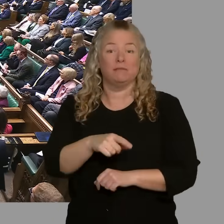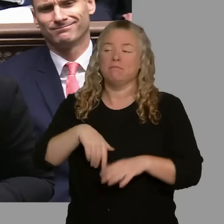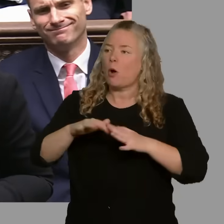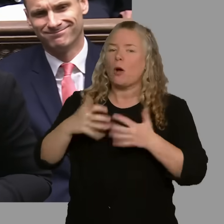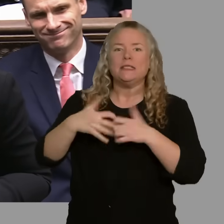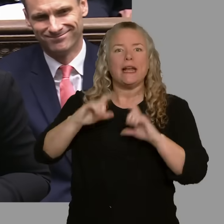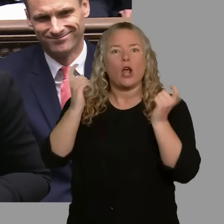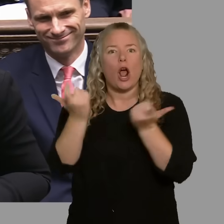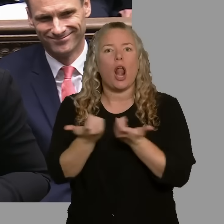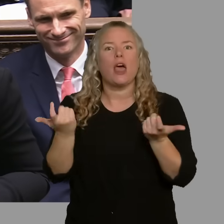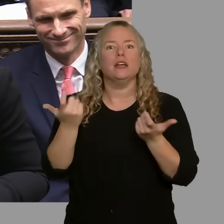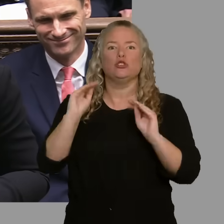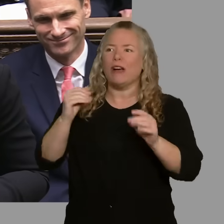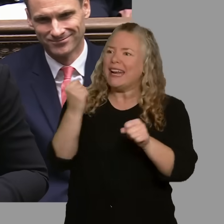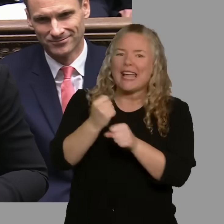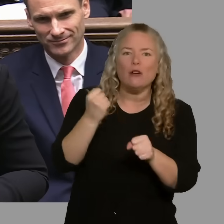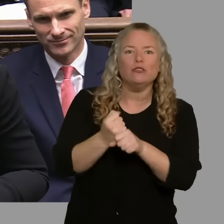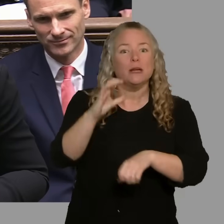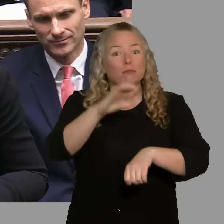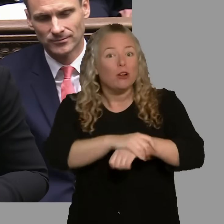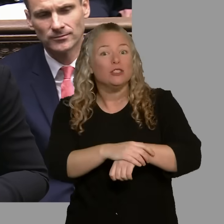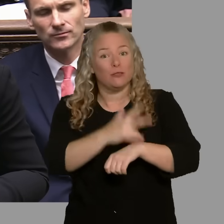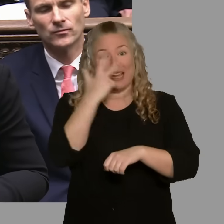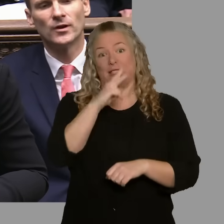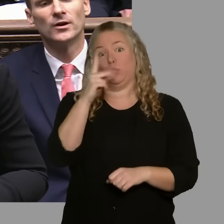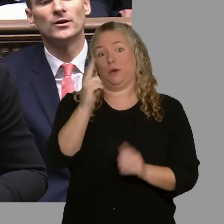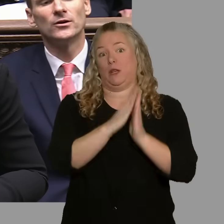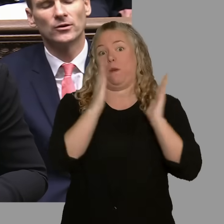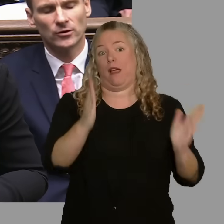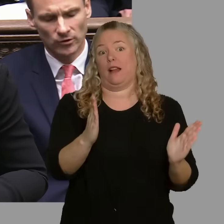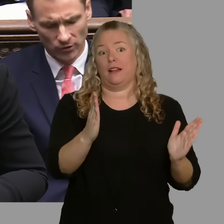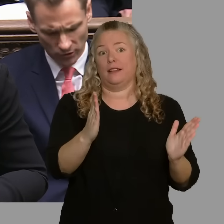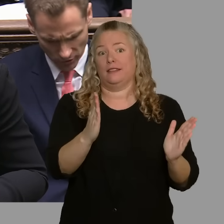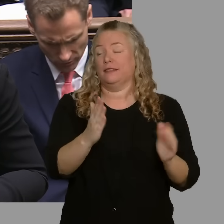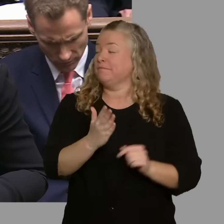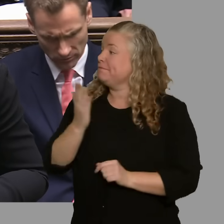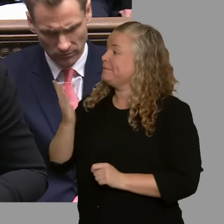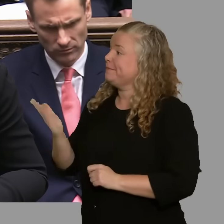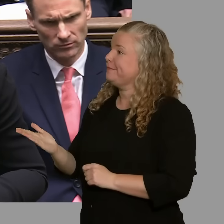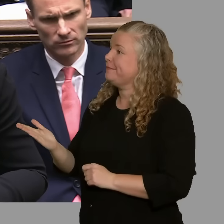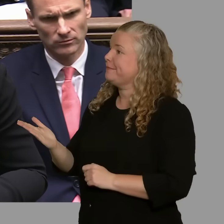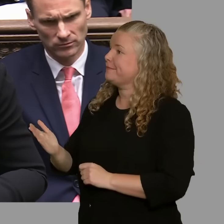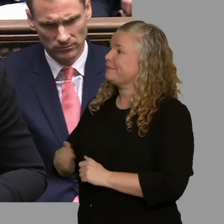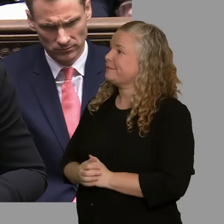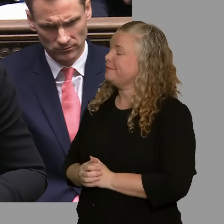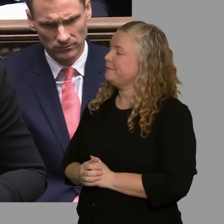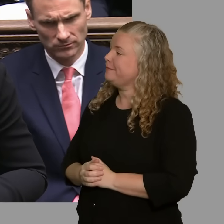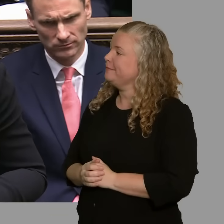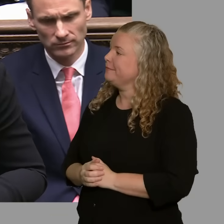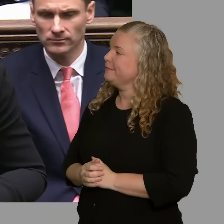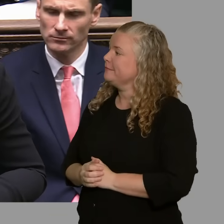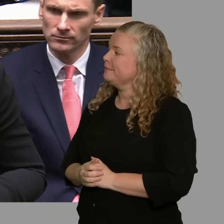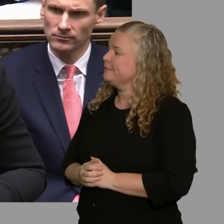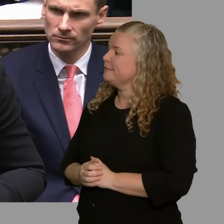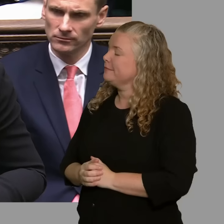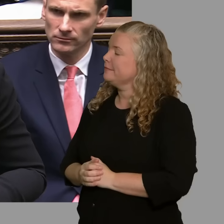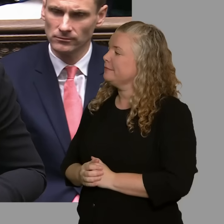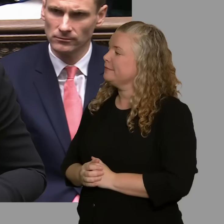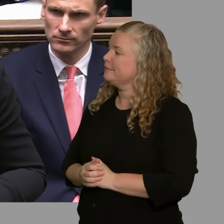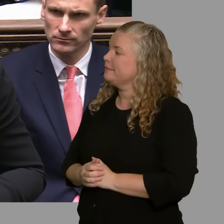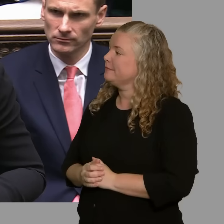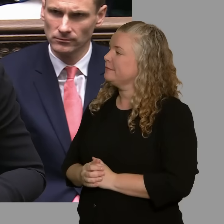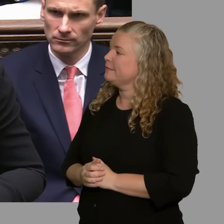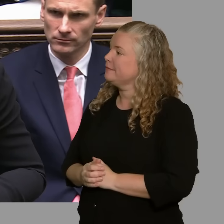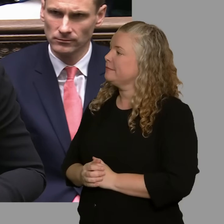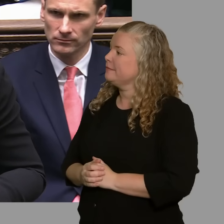Mr. Speaker, thank you for marking 4 years since the terrible murder of Sir David Amess. I know that the whole House will want to join